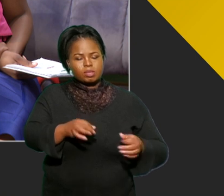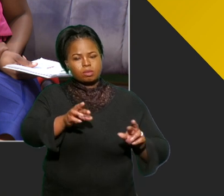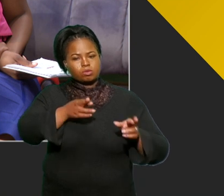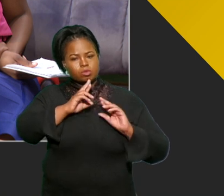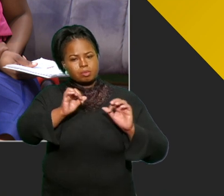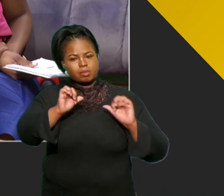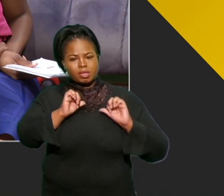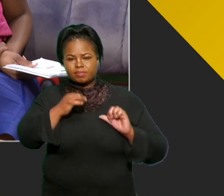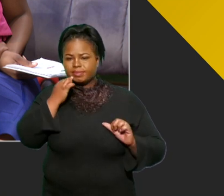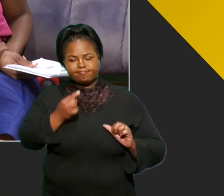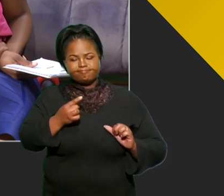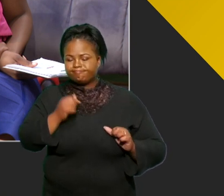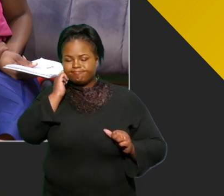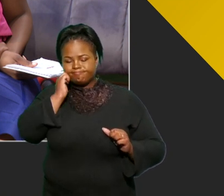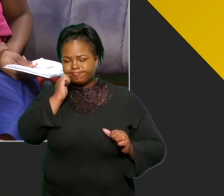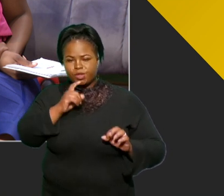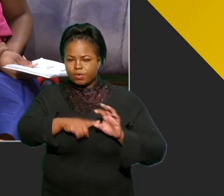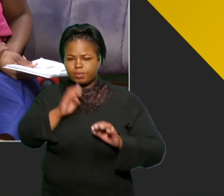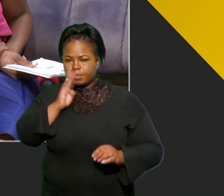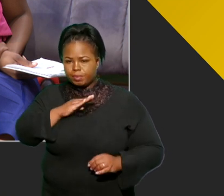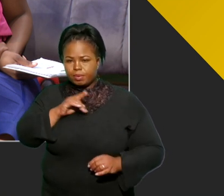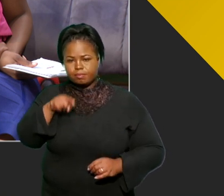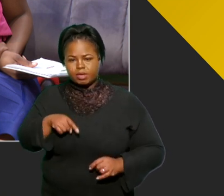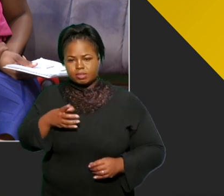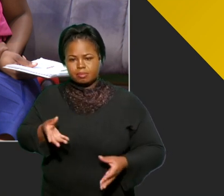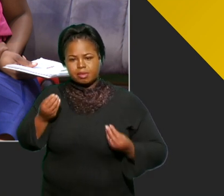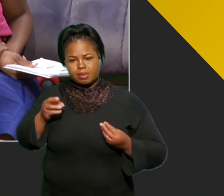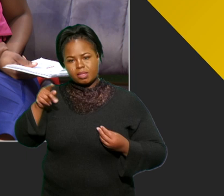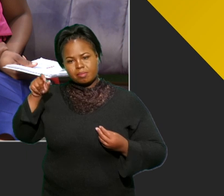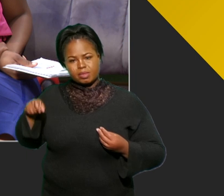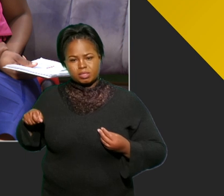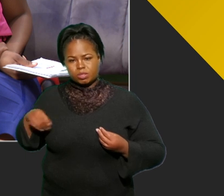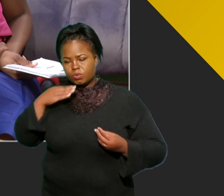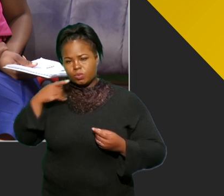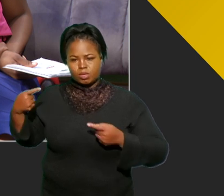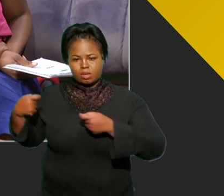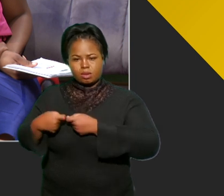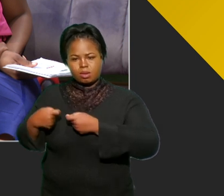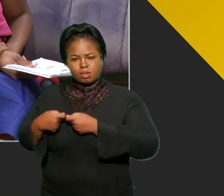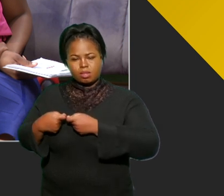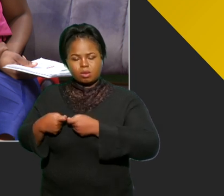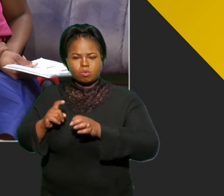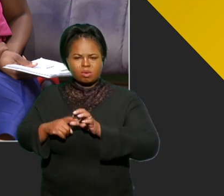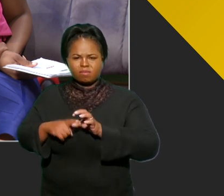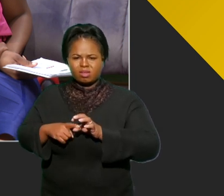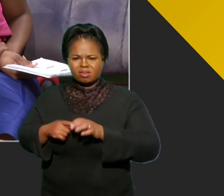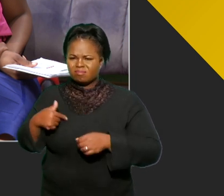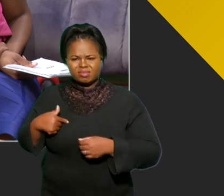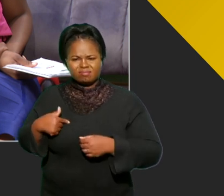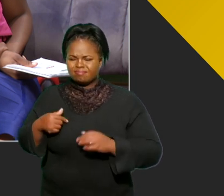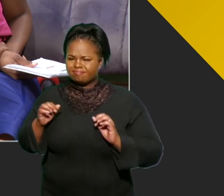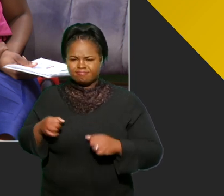said, you know what, you do not qualify. You need to get someone to pay your pay, and then you can qualify for a bond. I am not willing